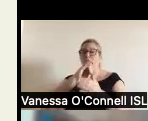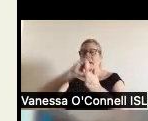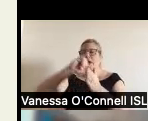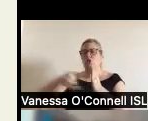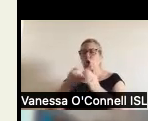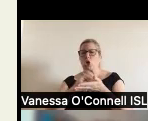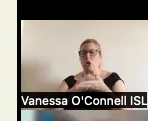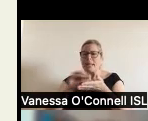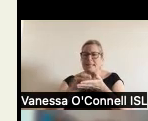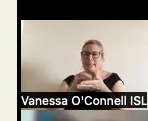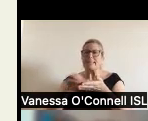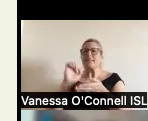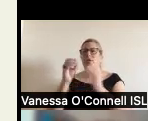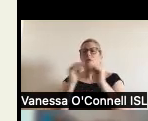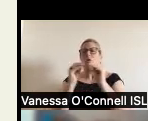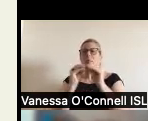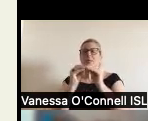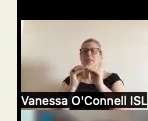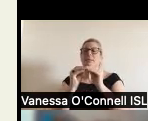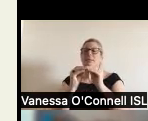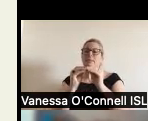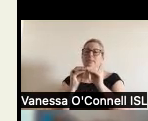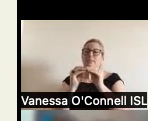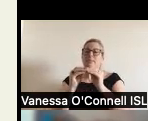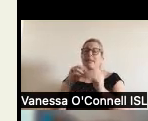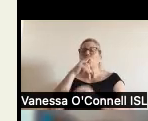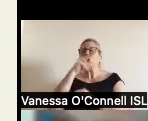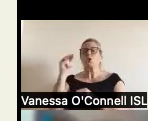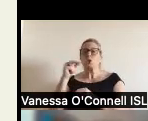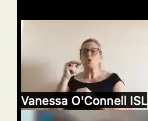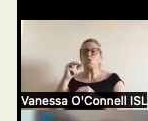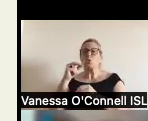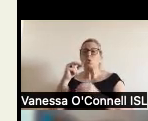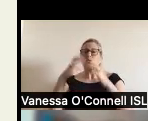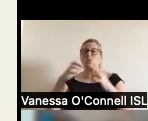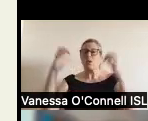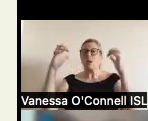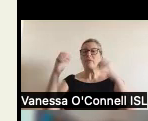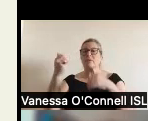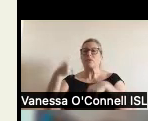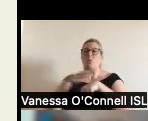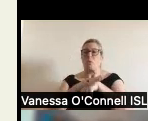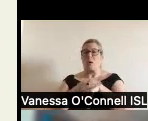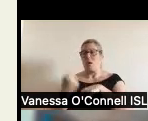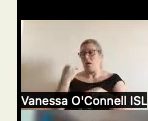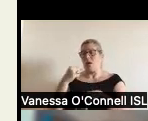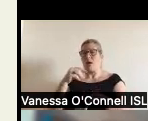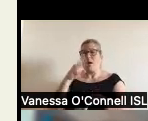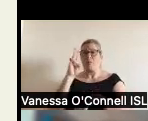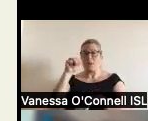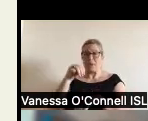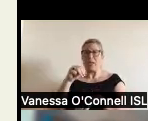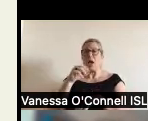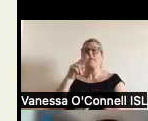that commented on at a news conference where both at the time prime ministers of New Zealand